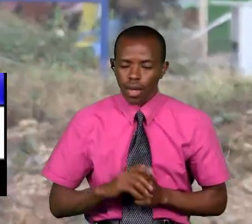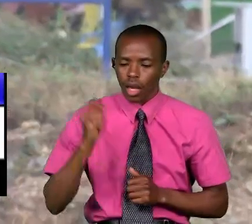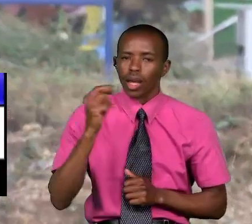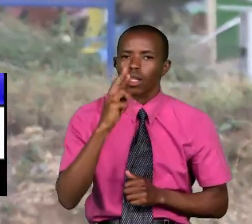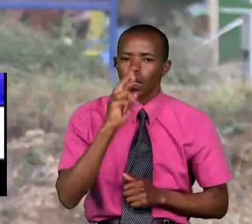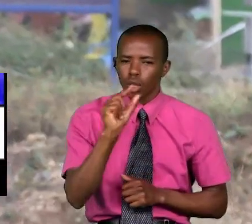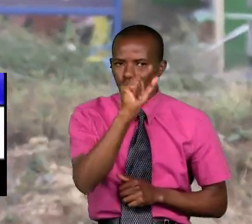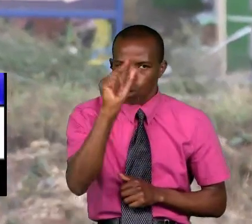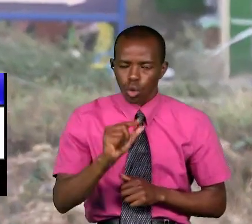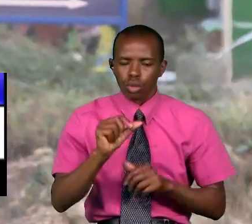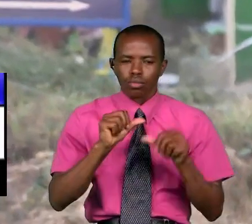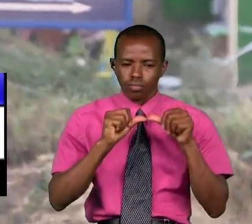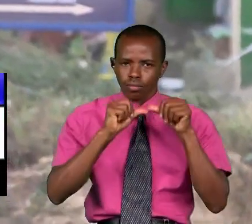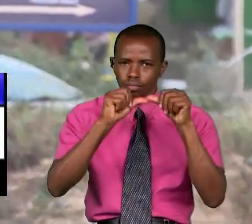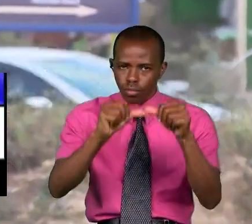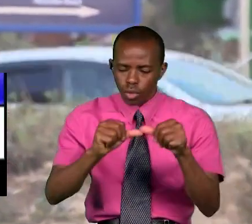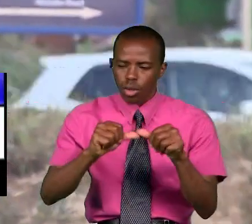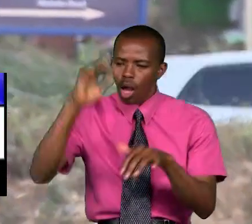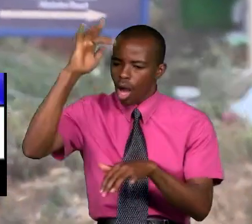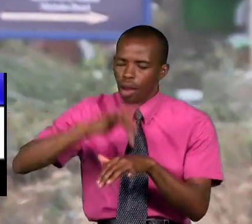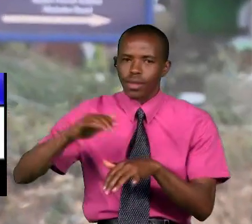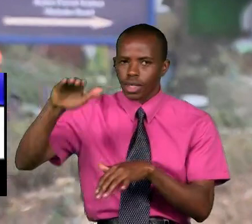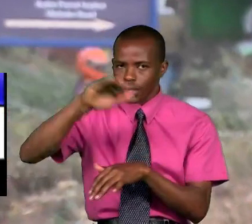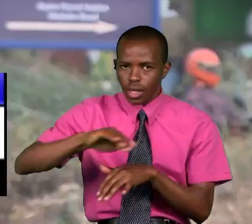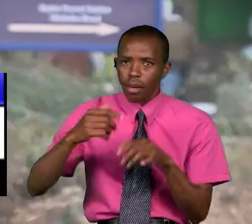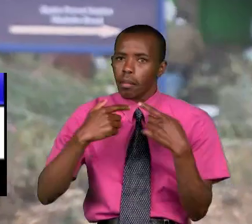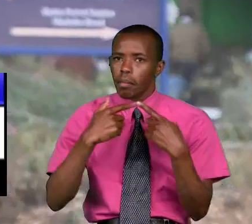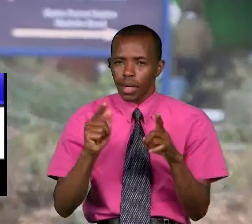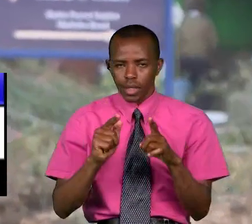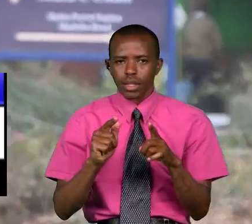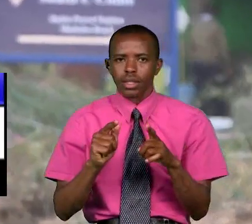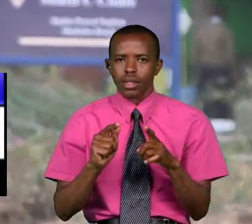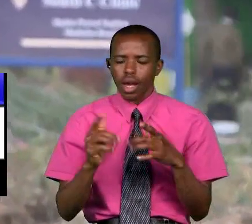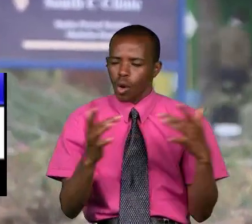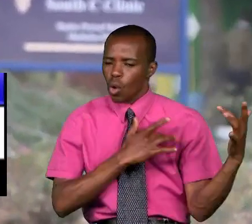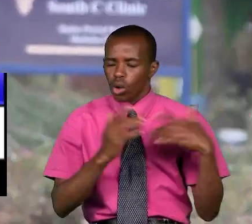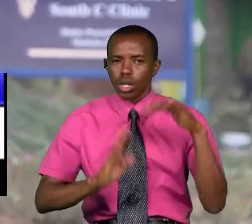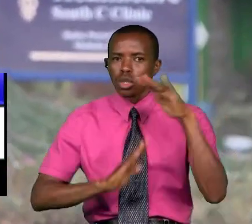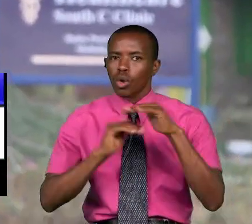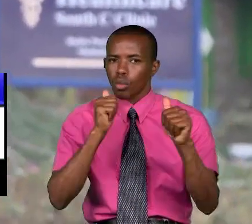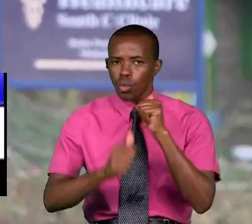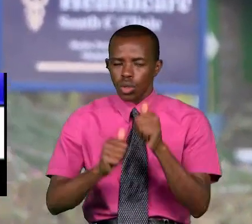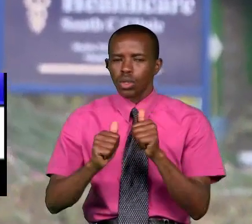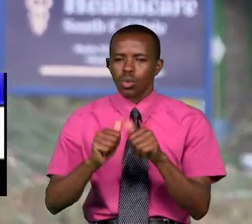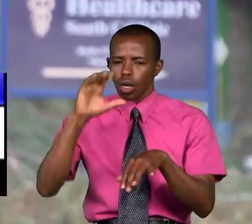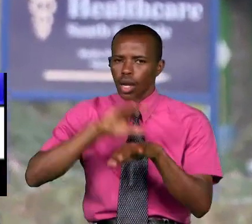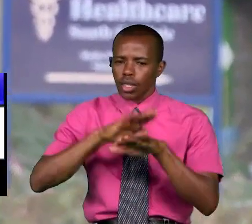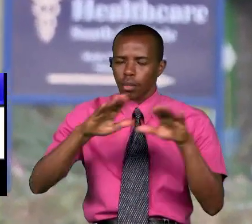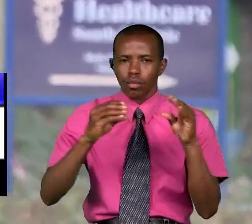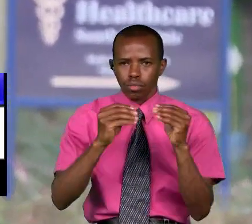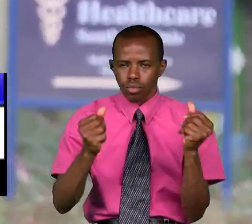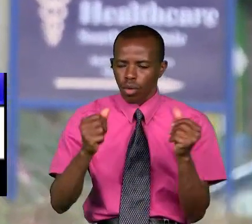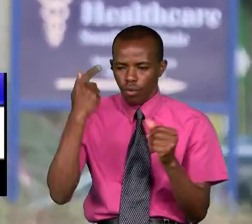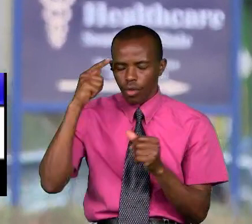Cross continues to aid those affected by the drought. However, their main concern is finding permanent solutions for this